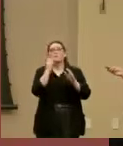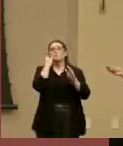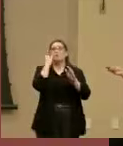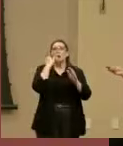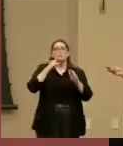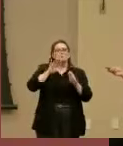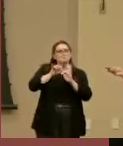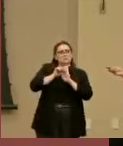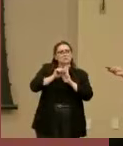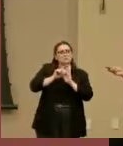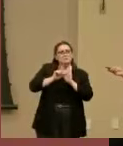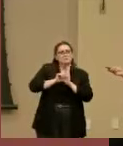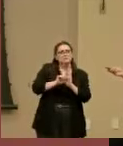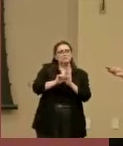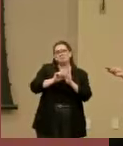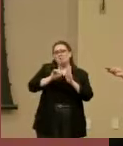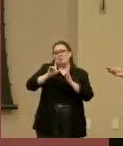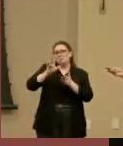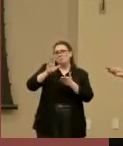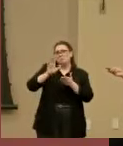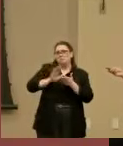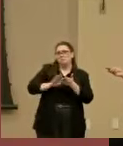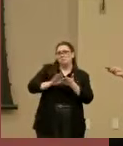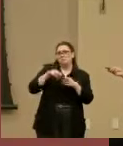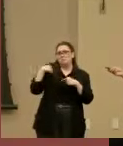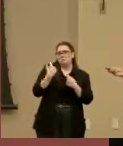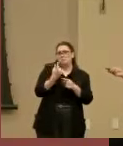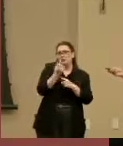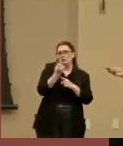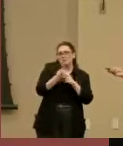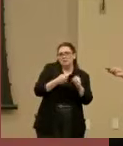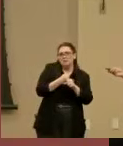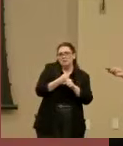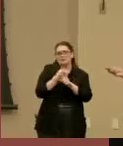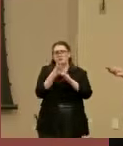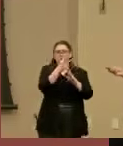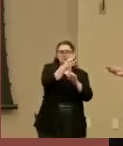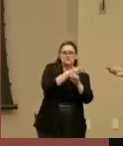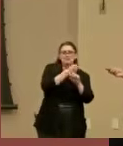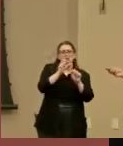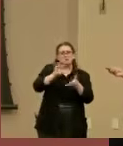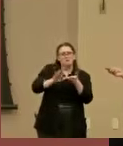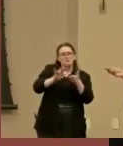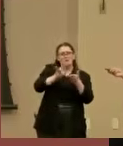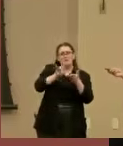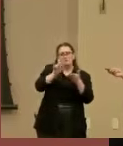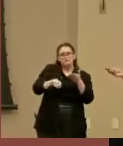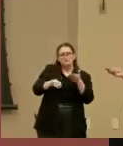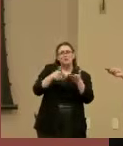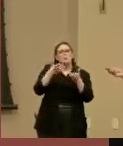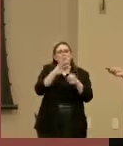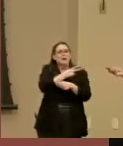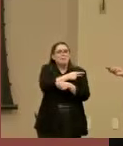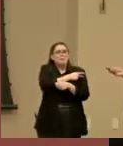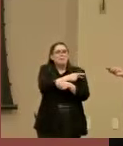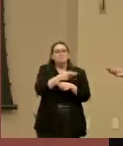longer. The biggest chance you will flare is about 30%. You may be as low as 7%, okay? So we want patients to be in remission before